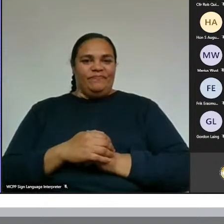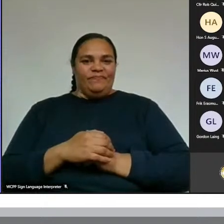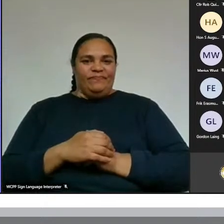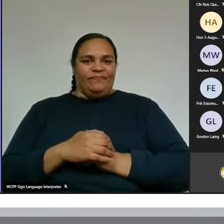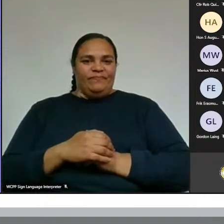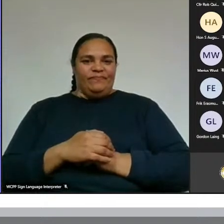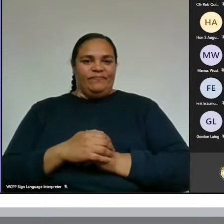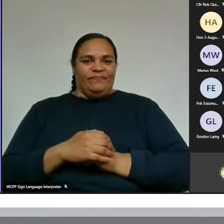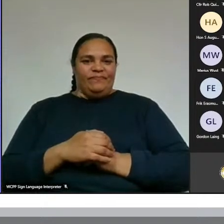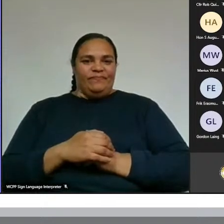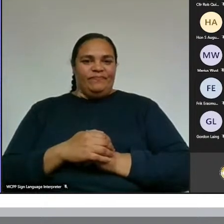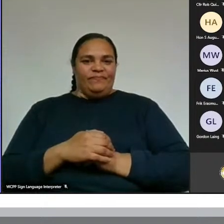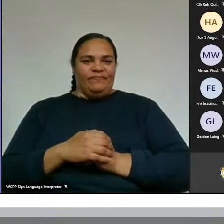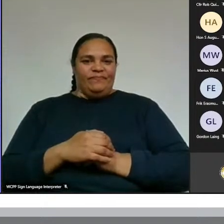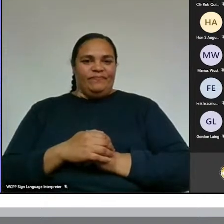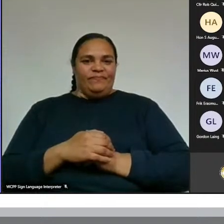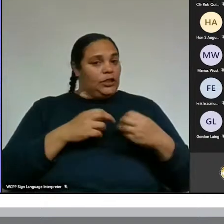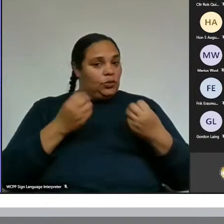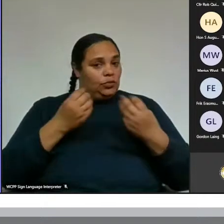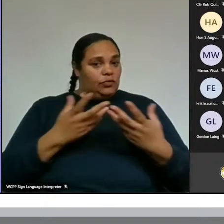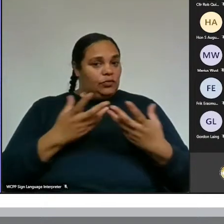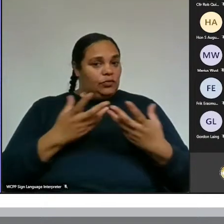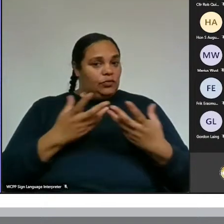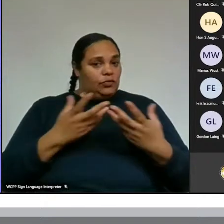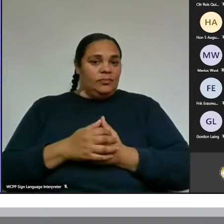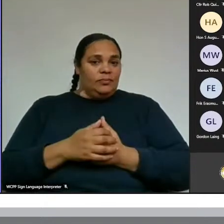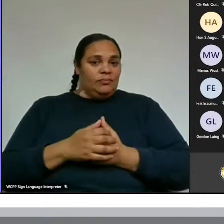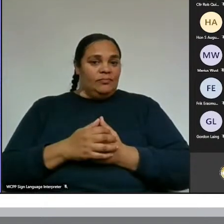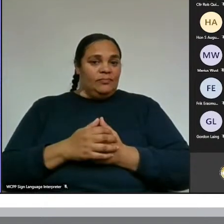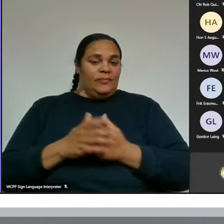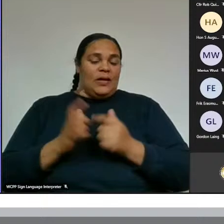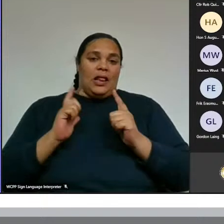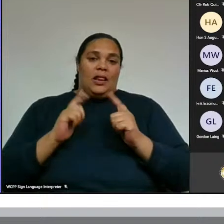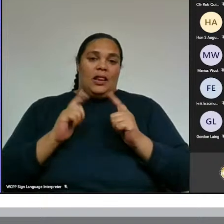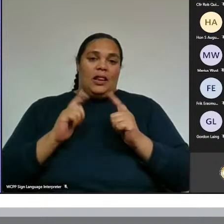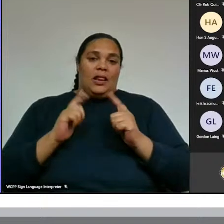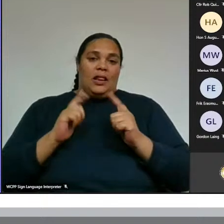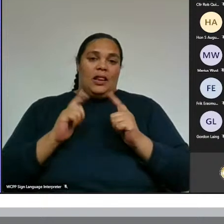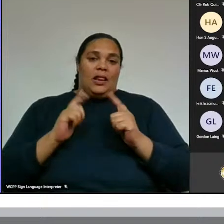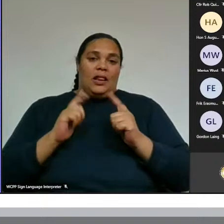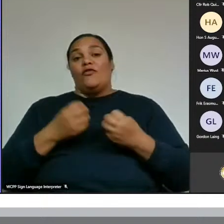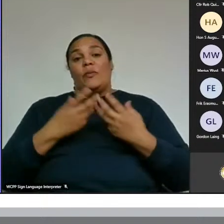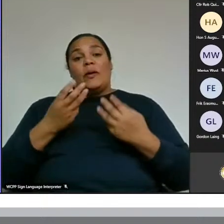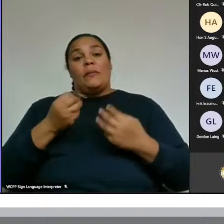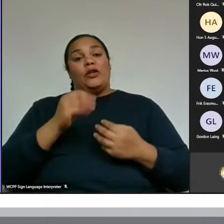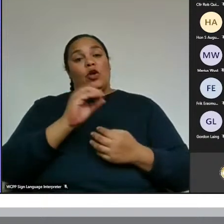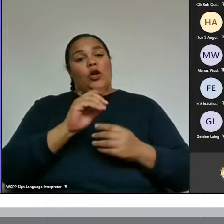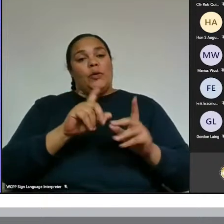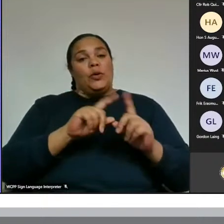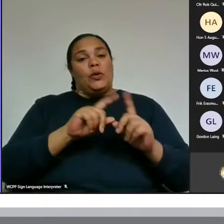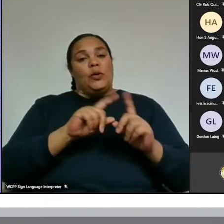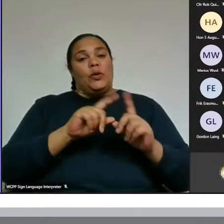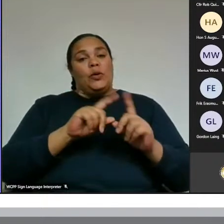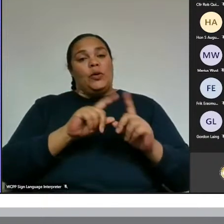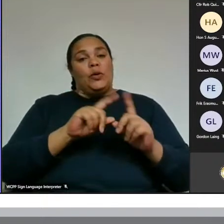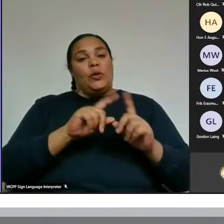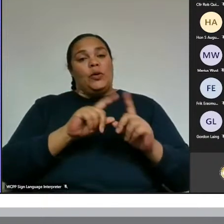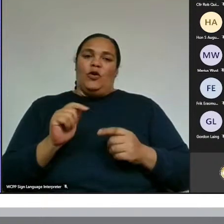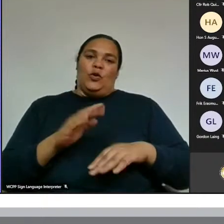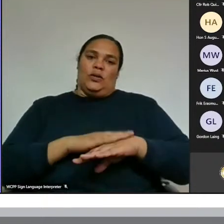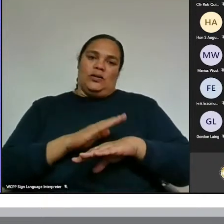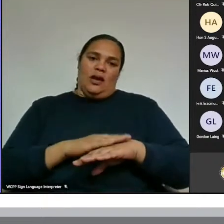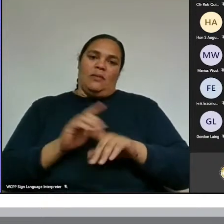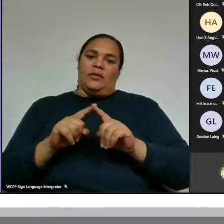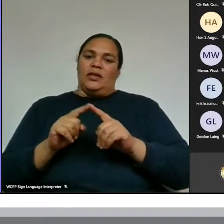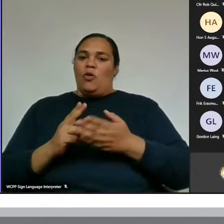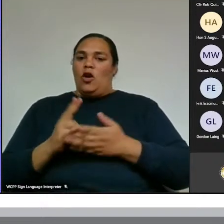Jan, is there anything else I need to say? Allow me to say thank you, Mr. October, and all your team for your sacrifice,